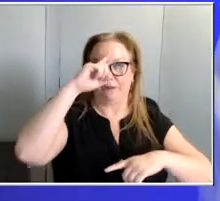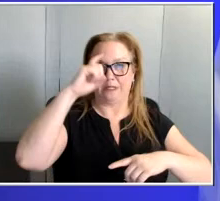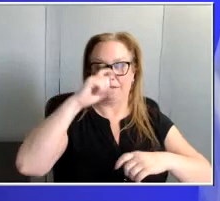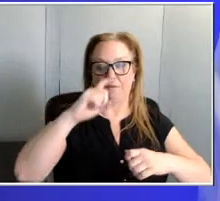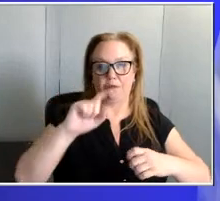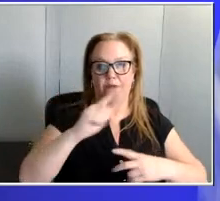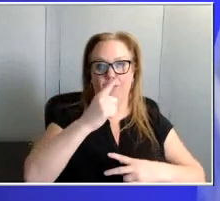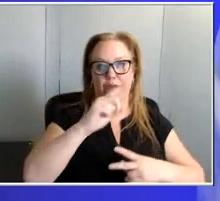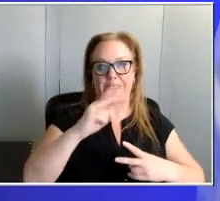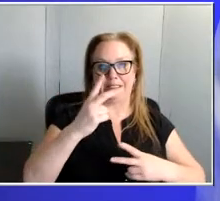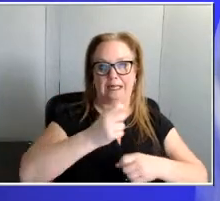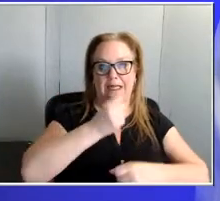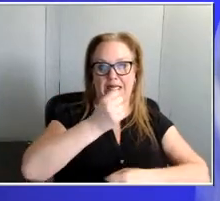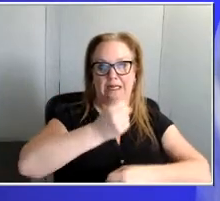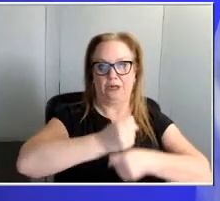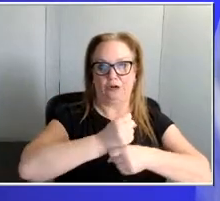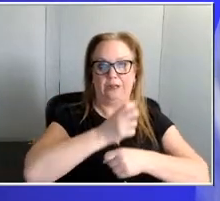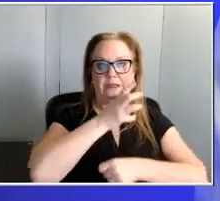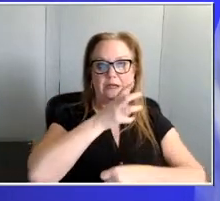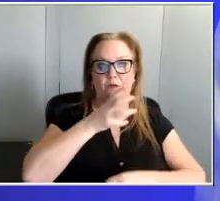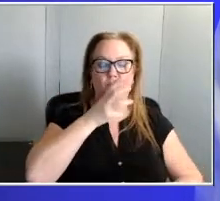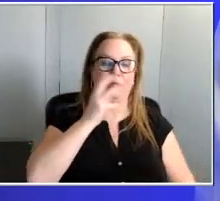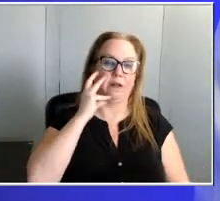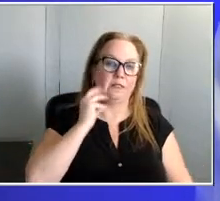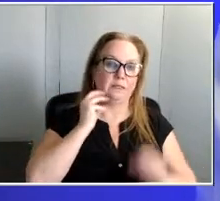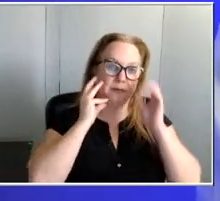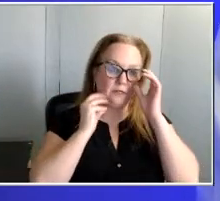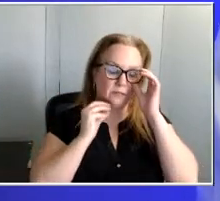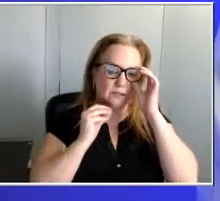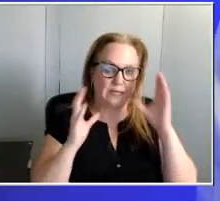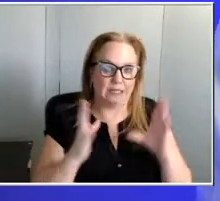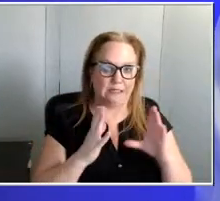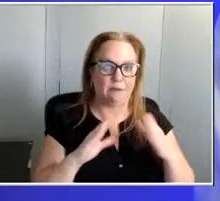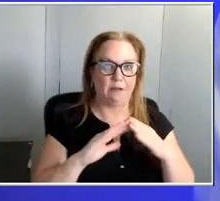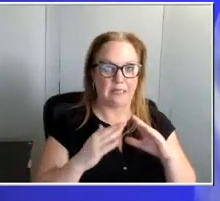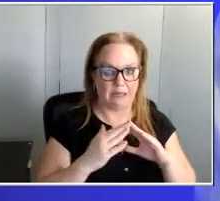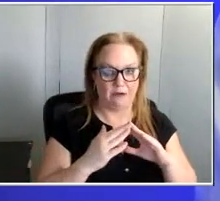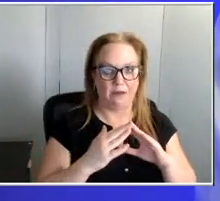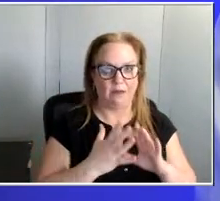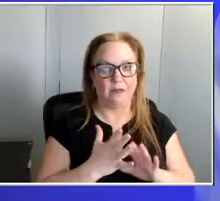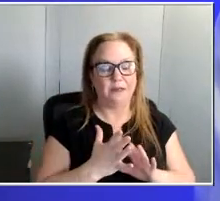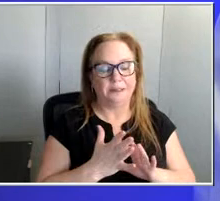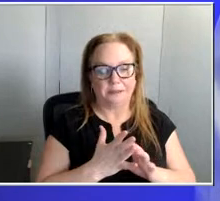second year and did a rural experience in a small town.